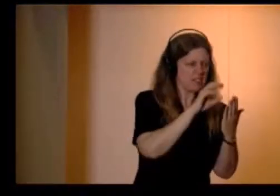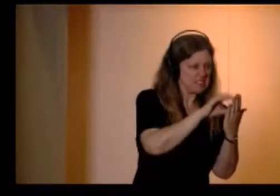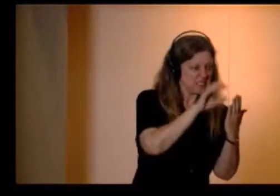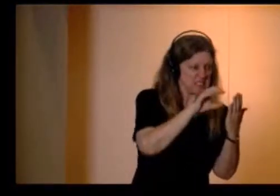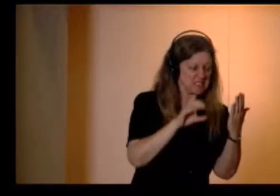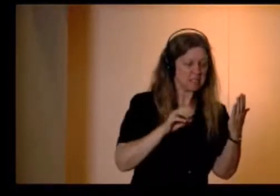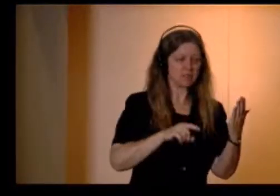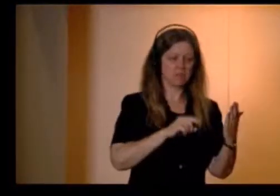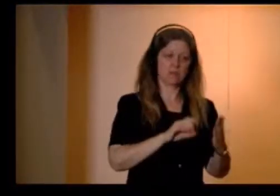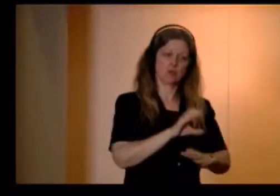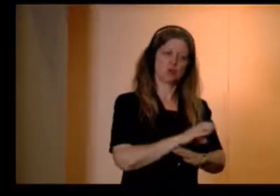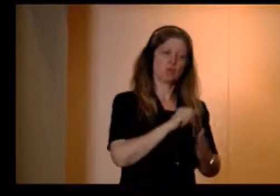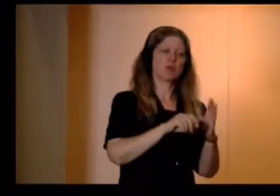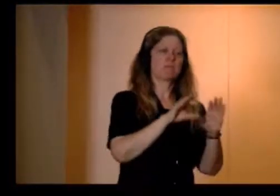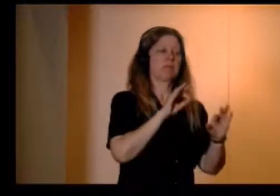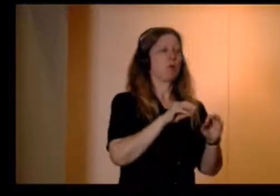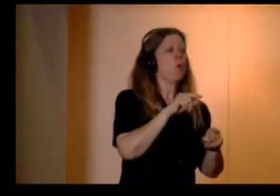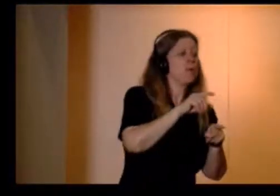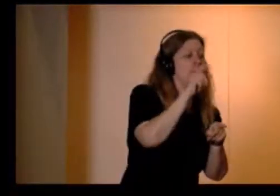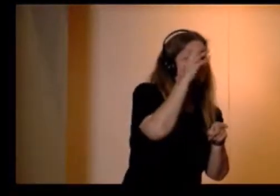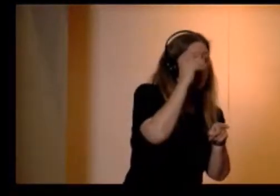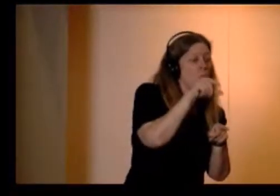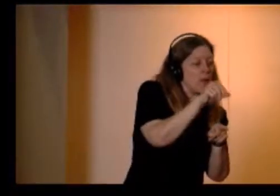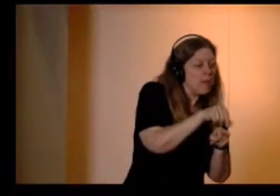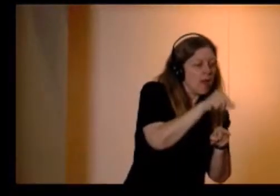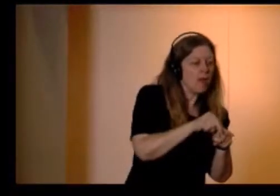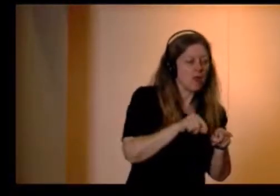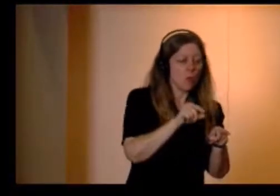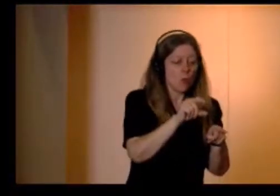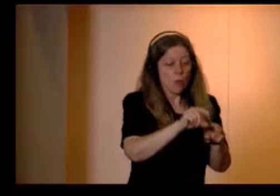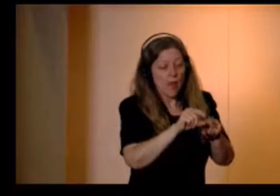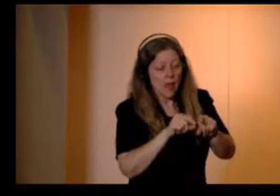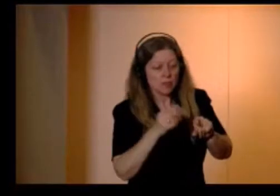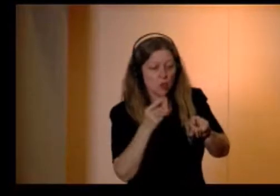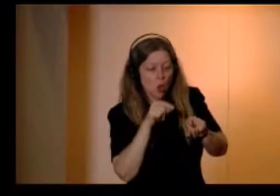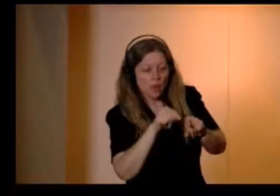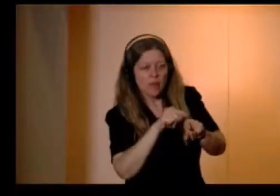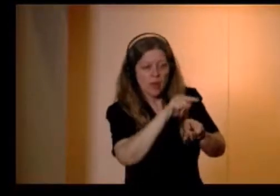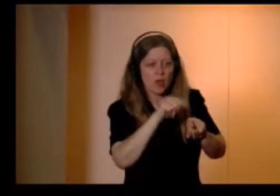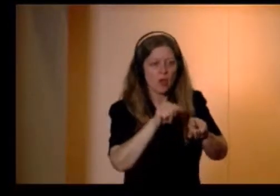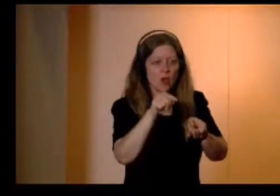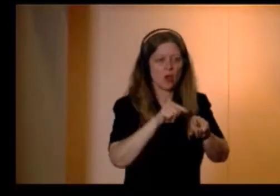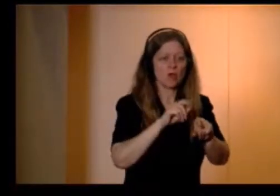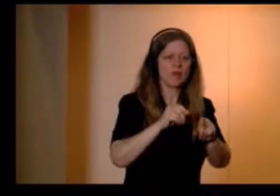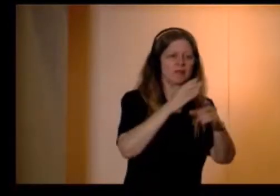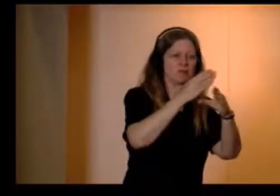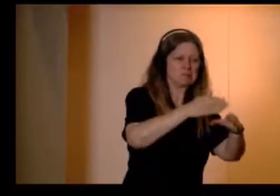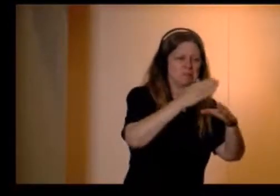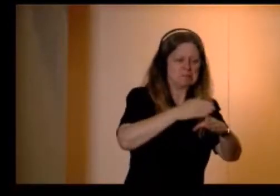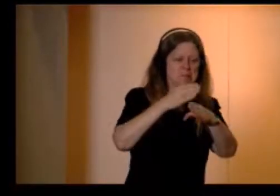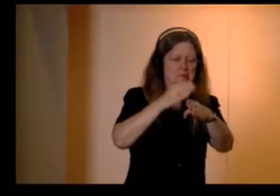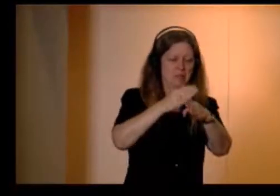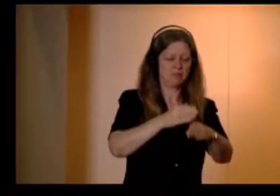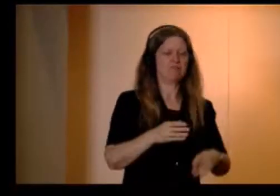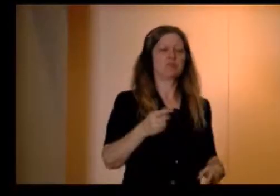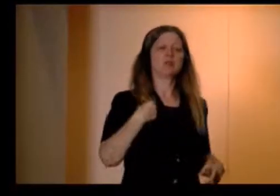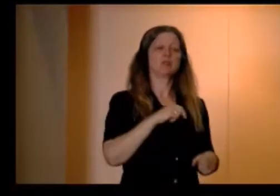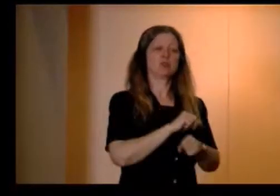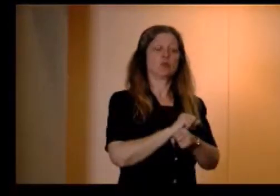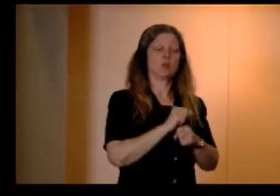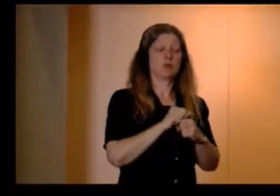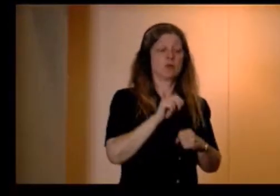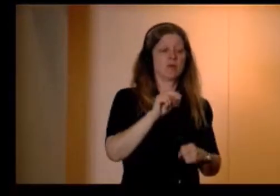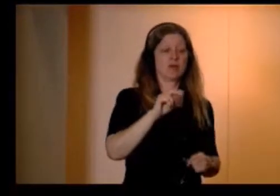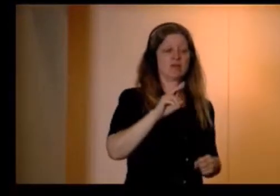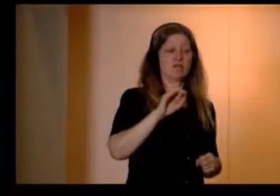lot of images with their digitization project. And so we started a collaboration with NVIDIA and the Natural History